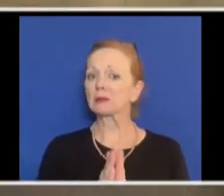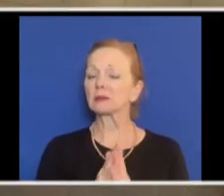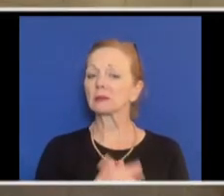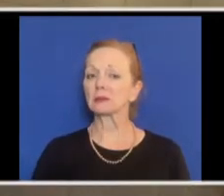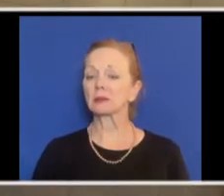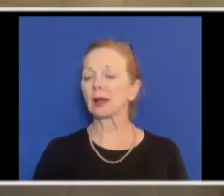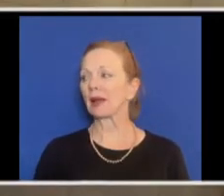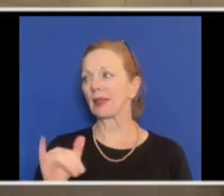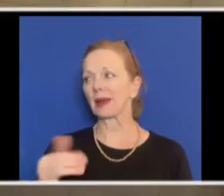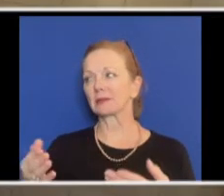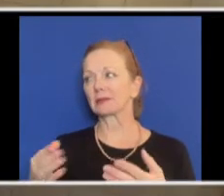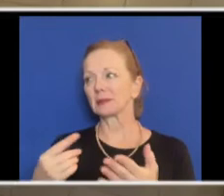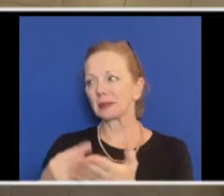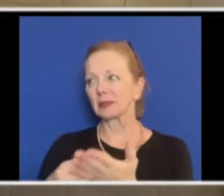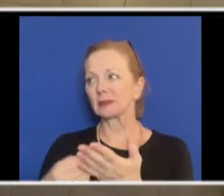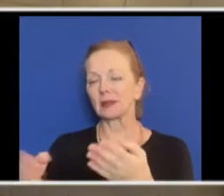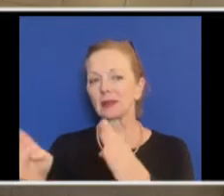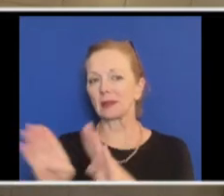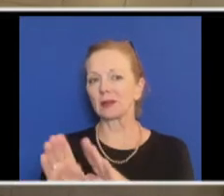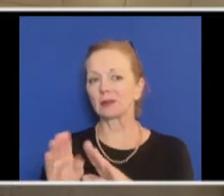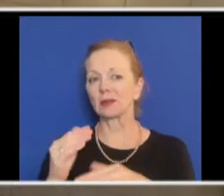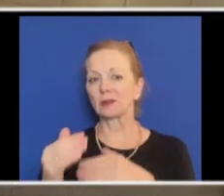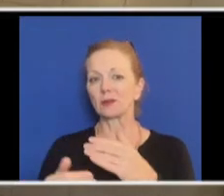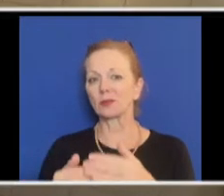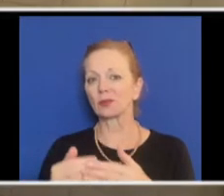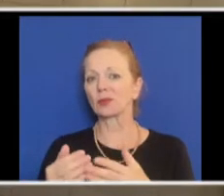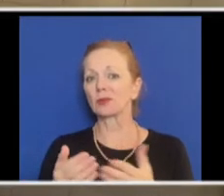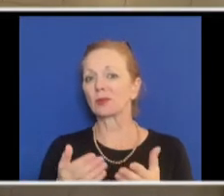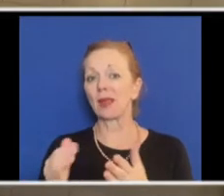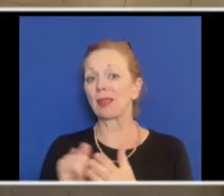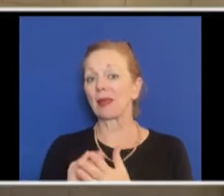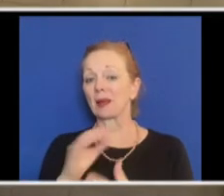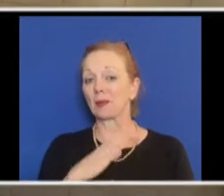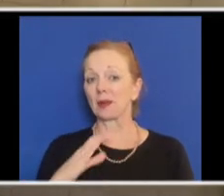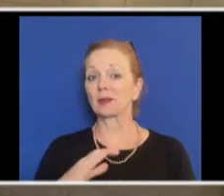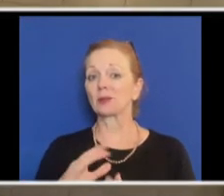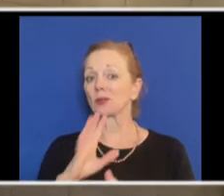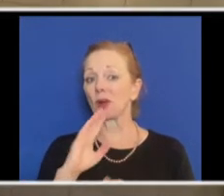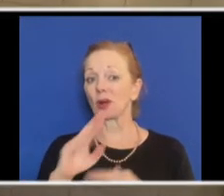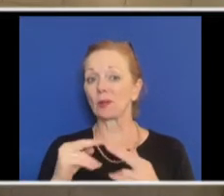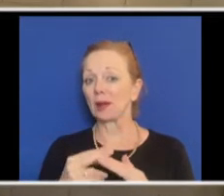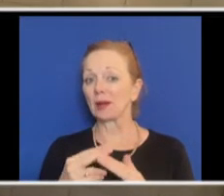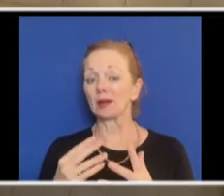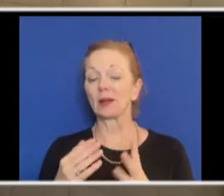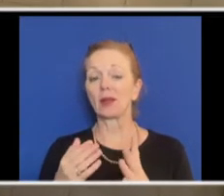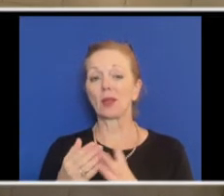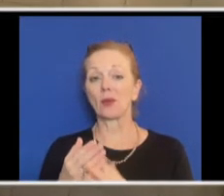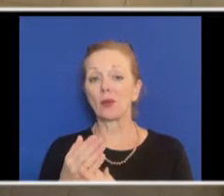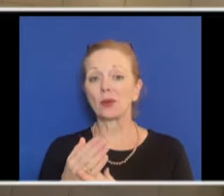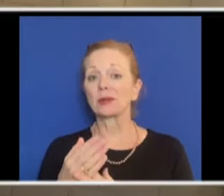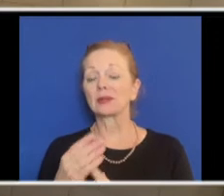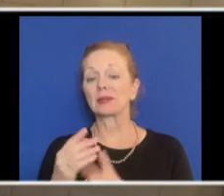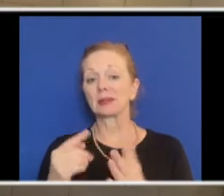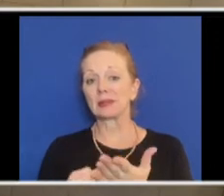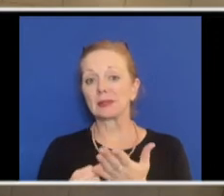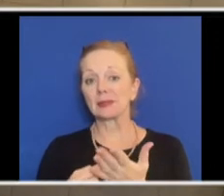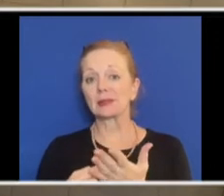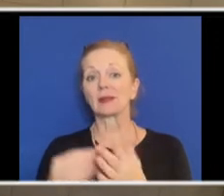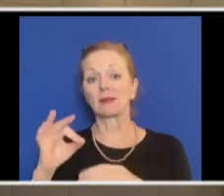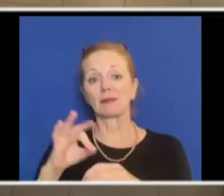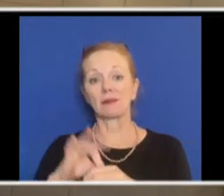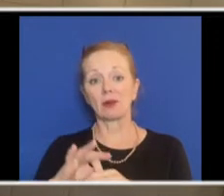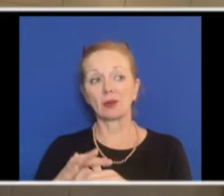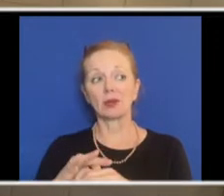closed oh my God there's a process for bringing this to that committee and for talking about it they went through it they discussed it they voted